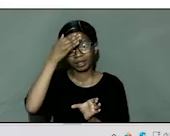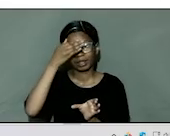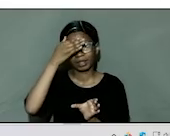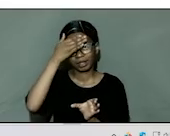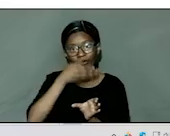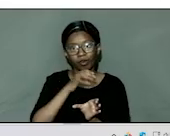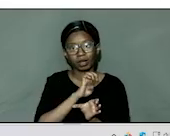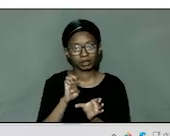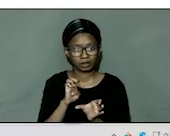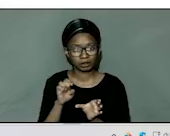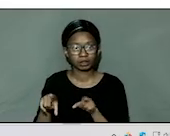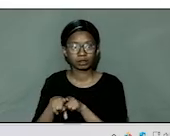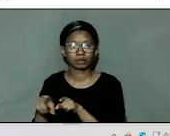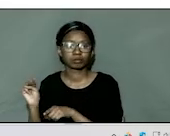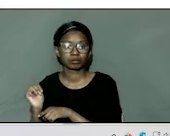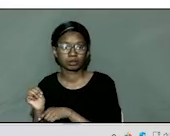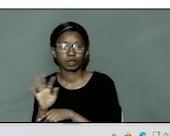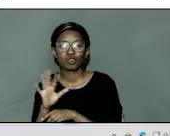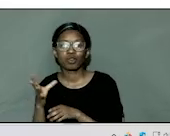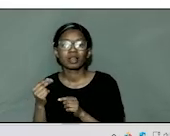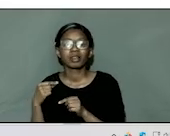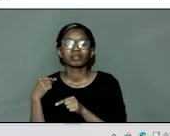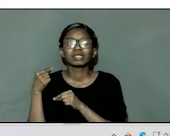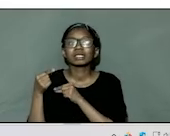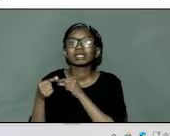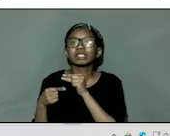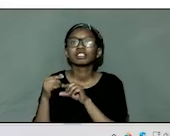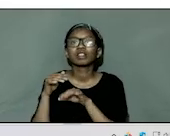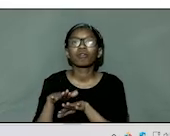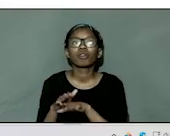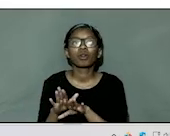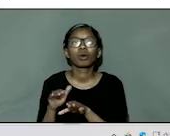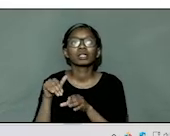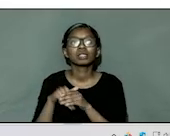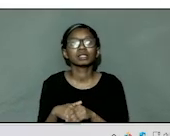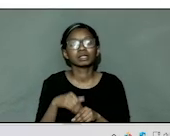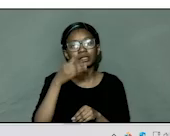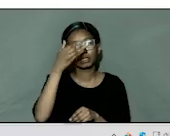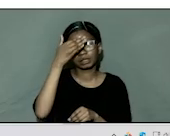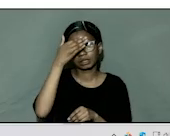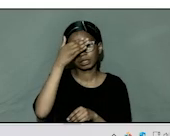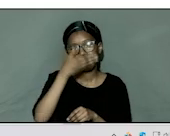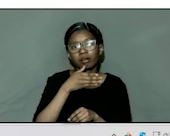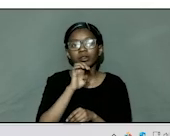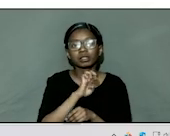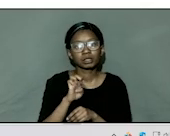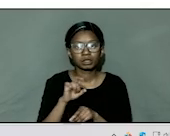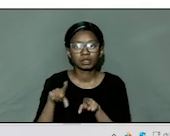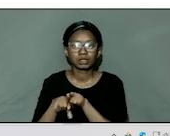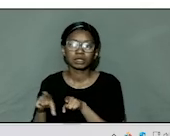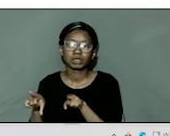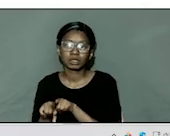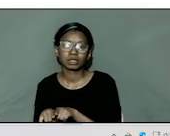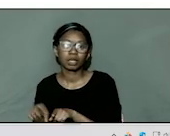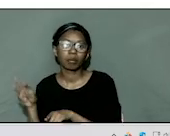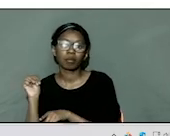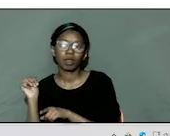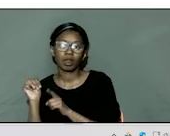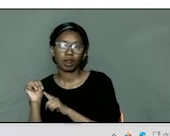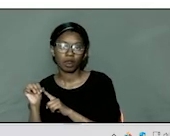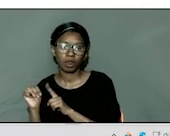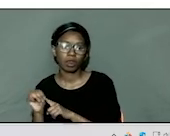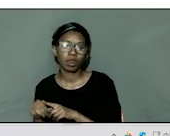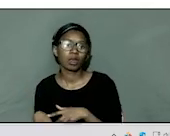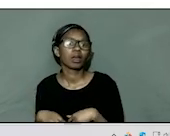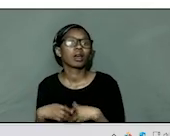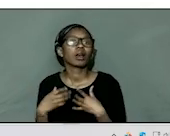is no gene flow between the two populations in East Africa and Madagascar. Each